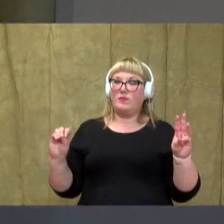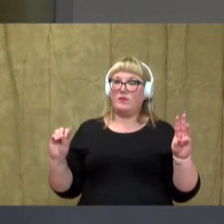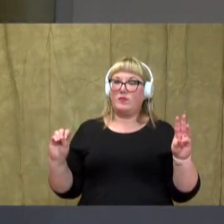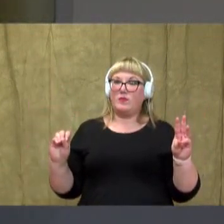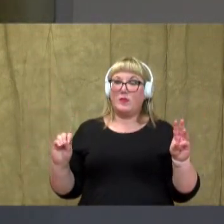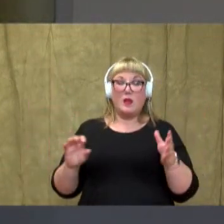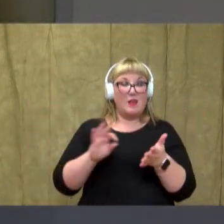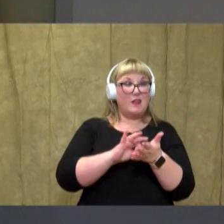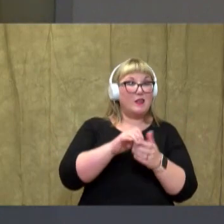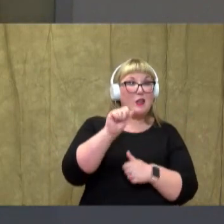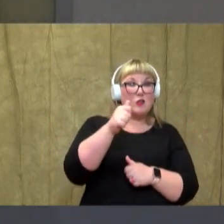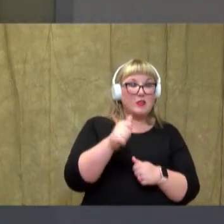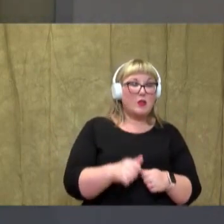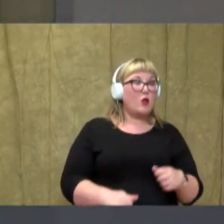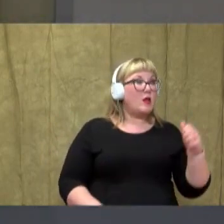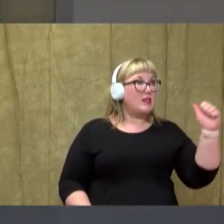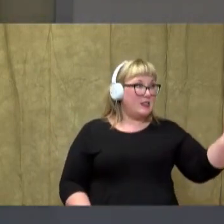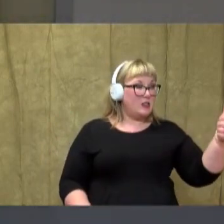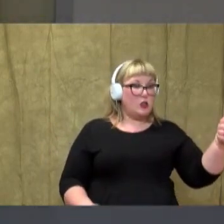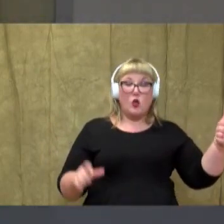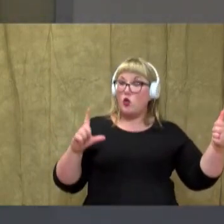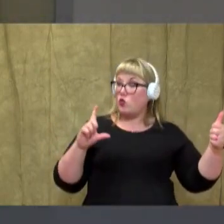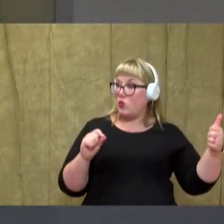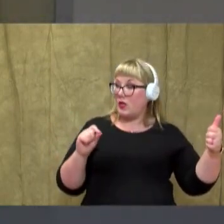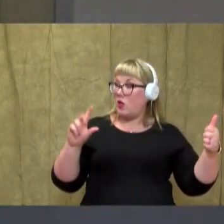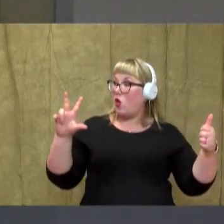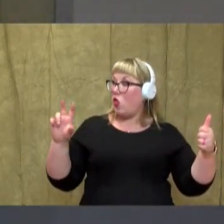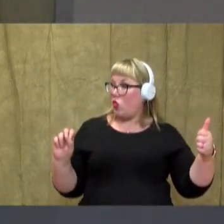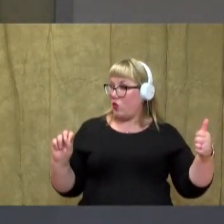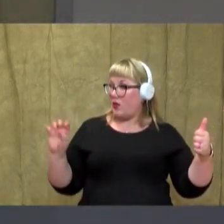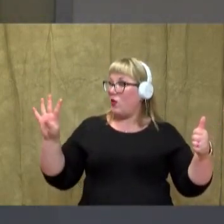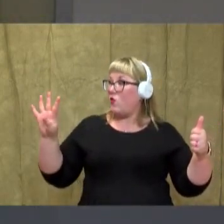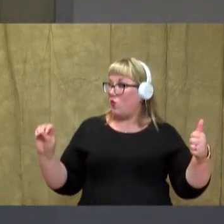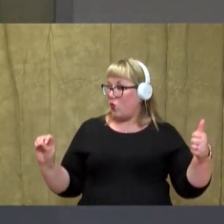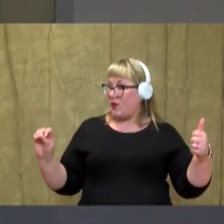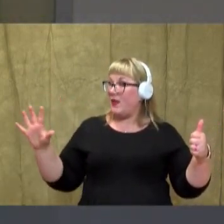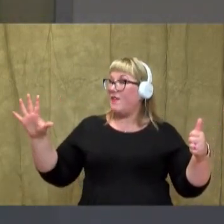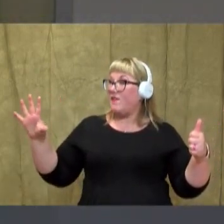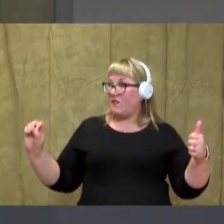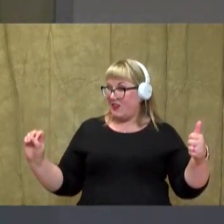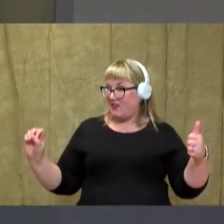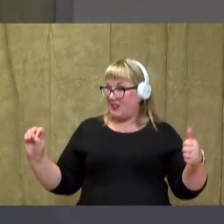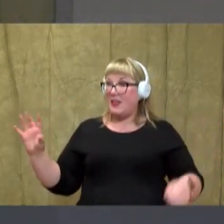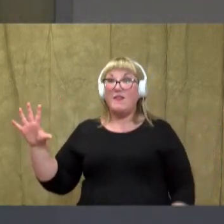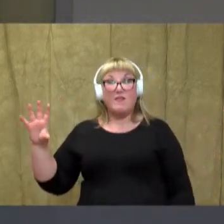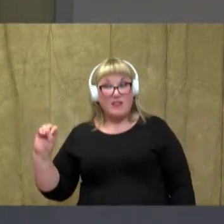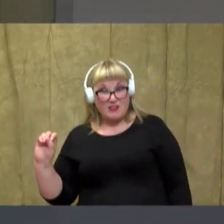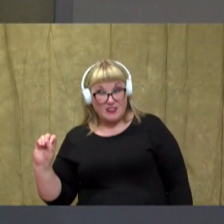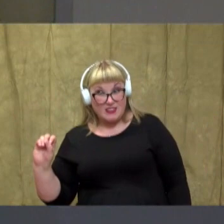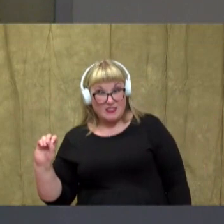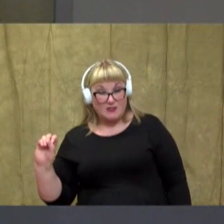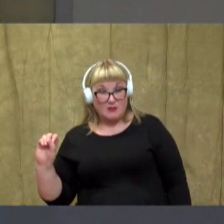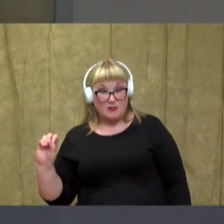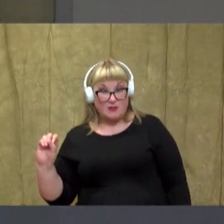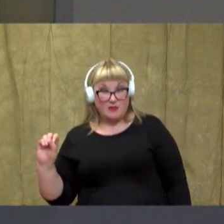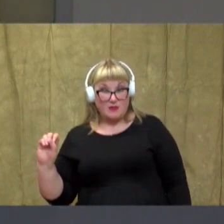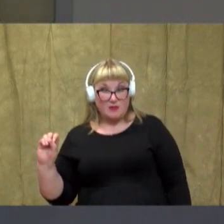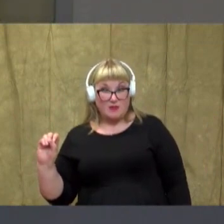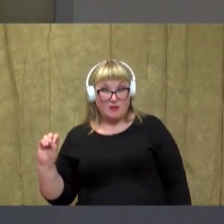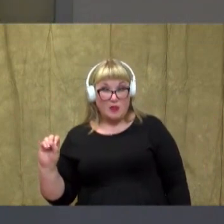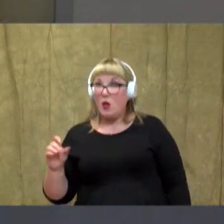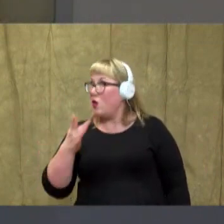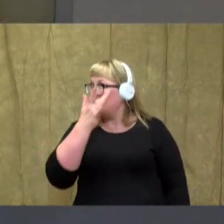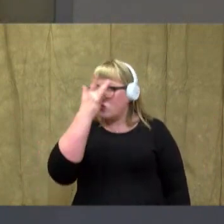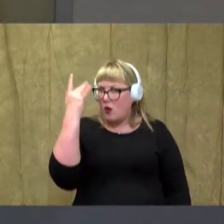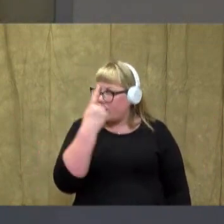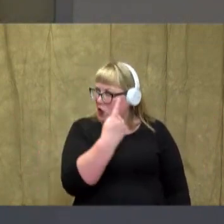Count your 10s up together. 10, 20, 30, 40, 50. Don't